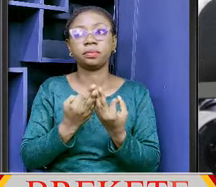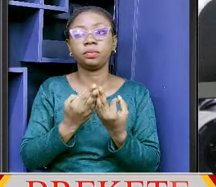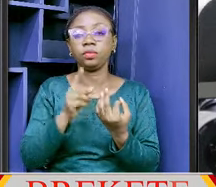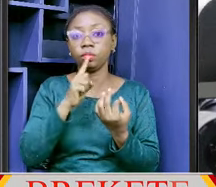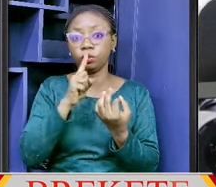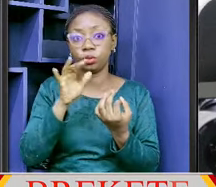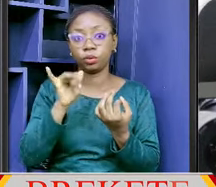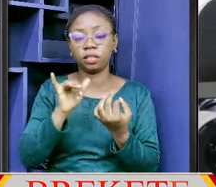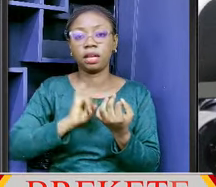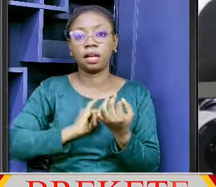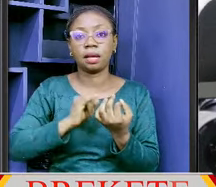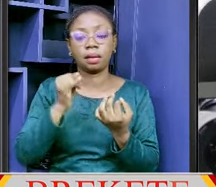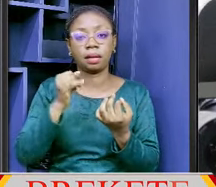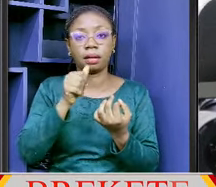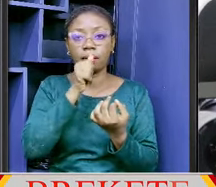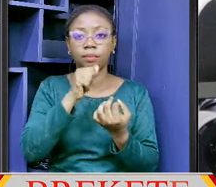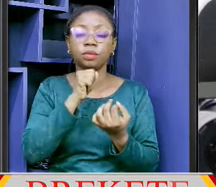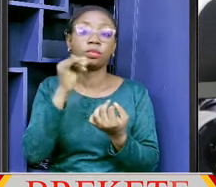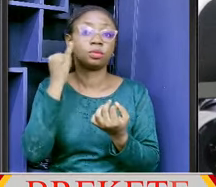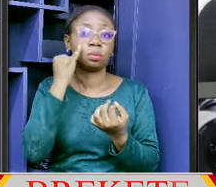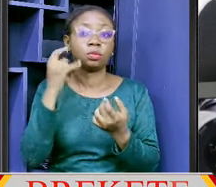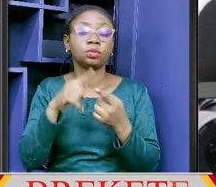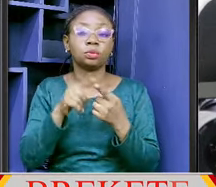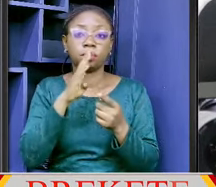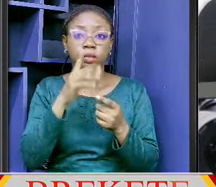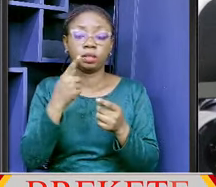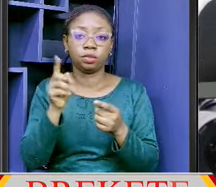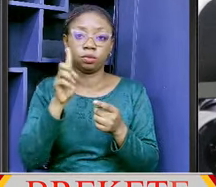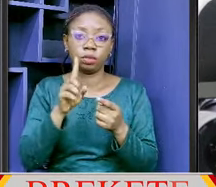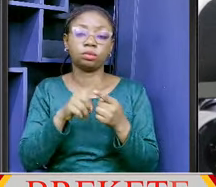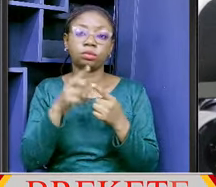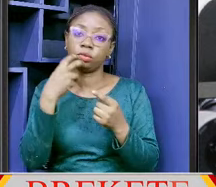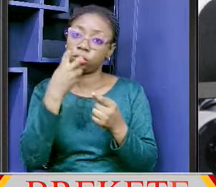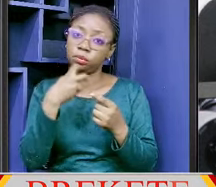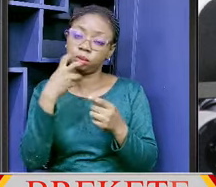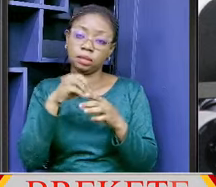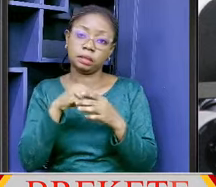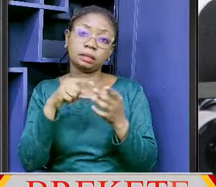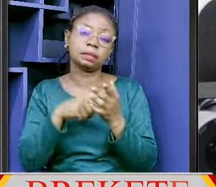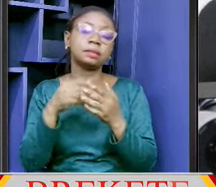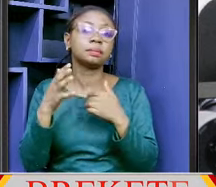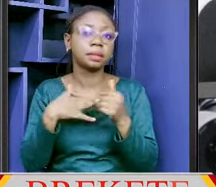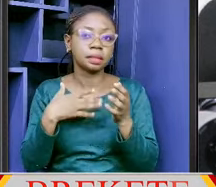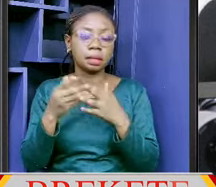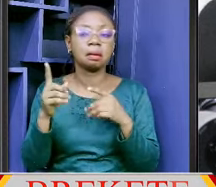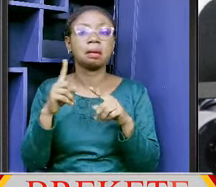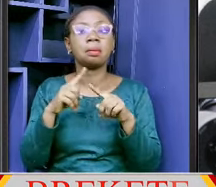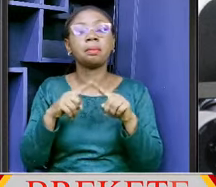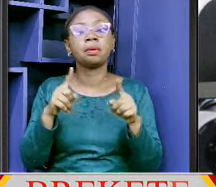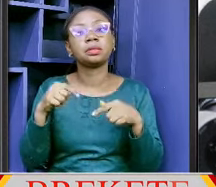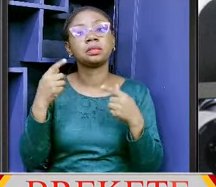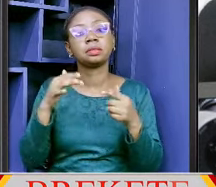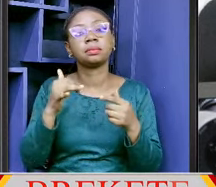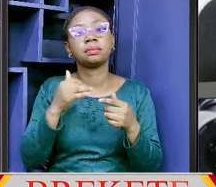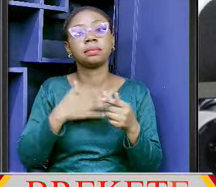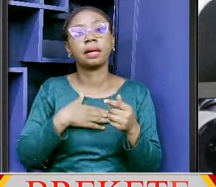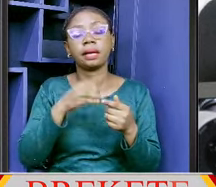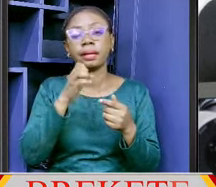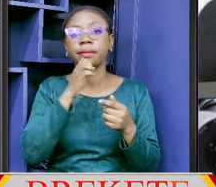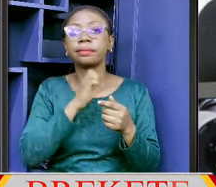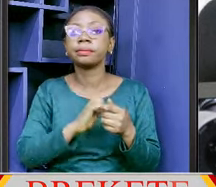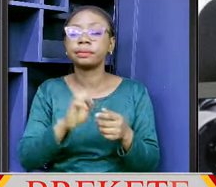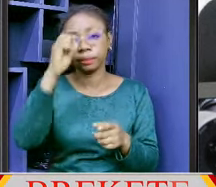I suppose not to be the one to speak in this matter. But since my eldest brother is